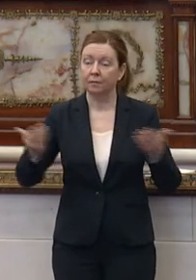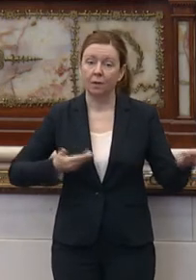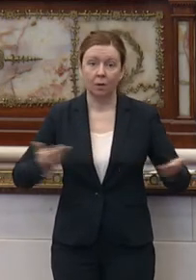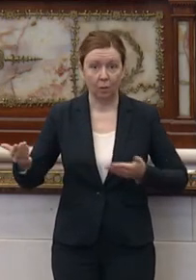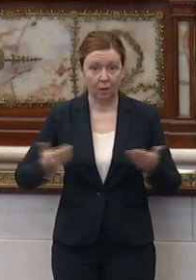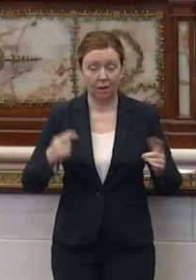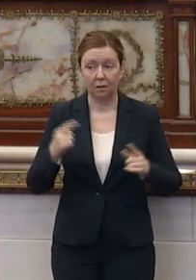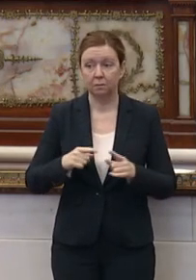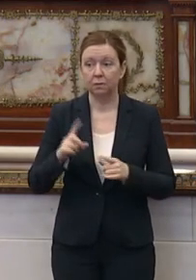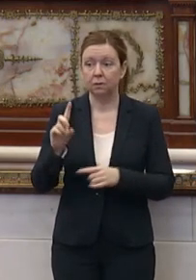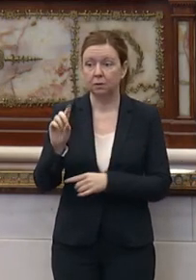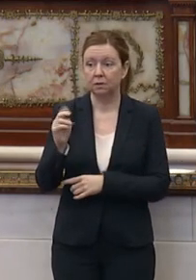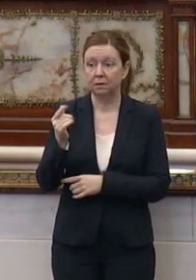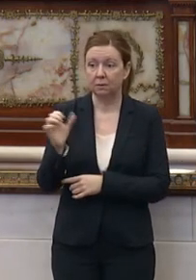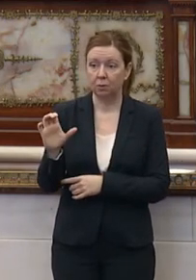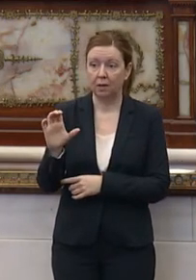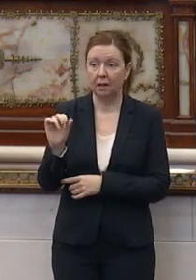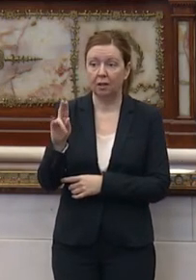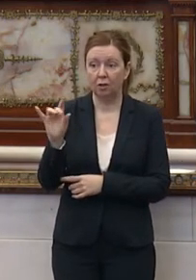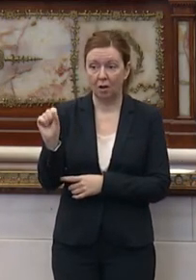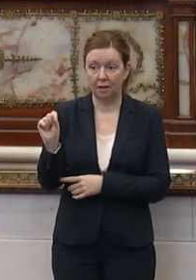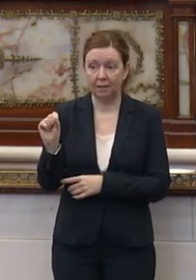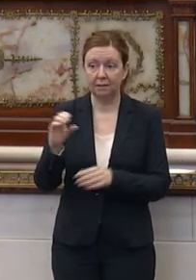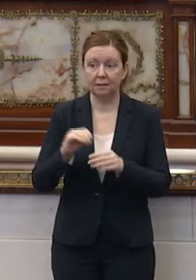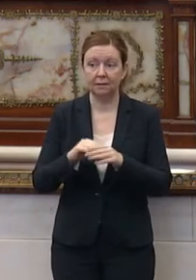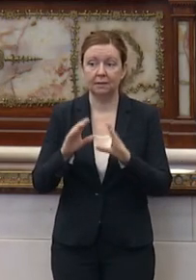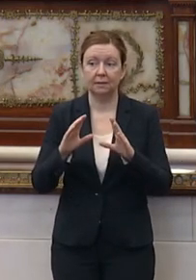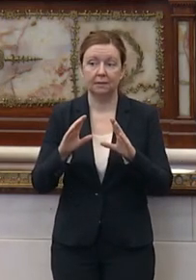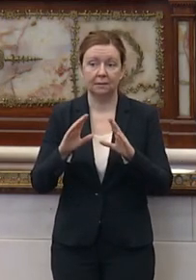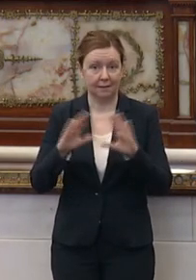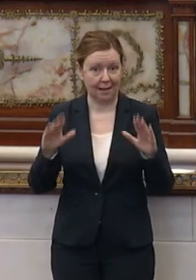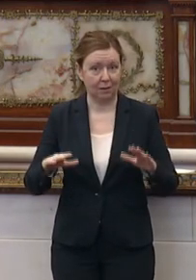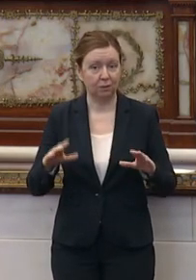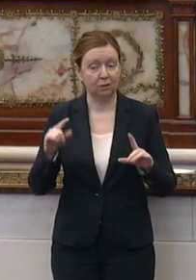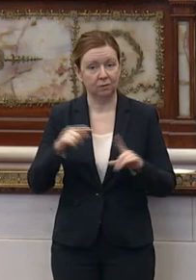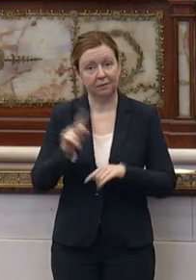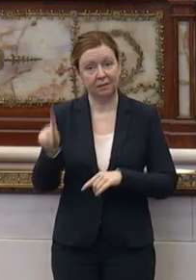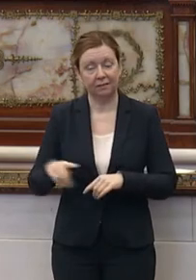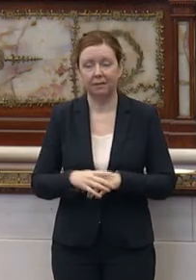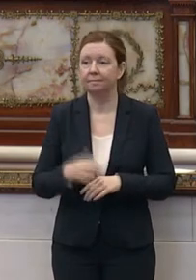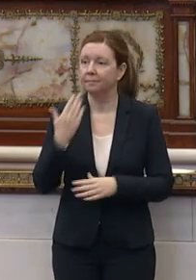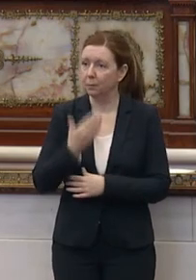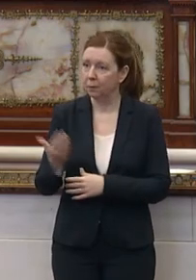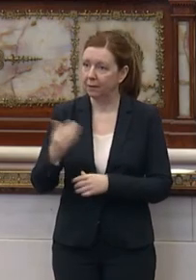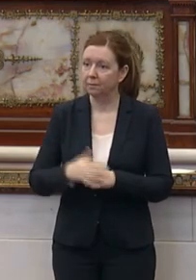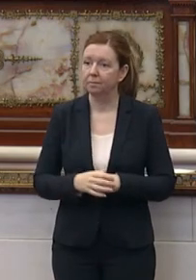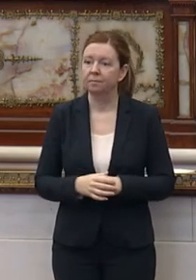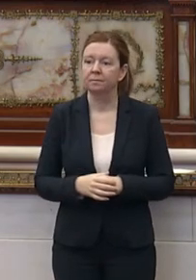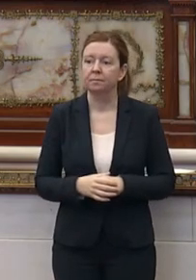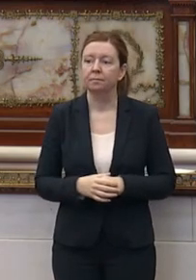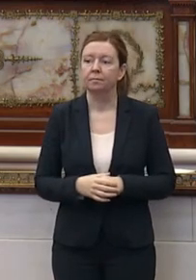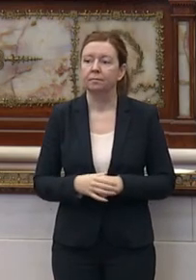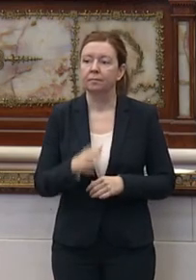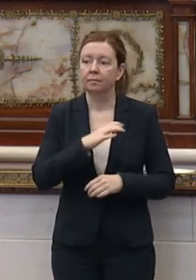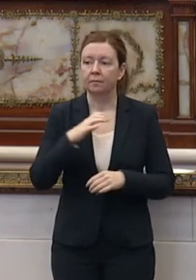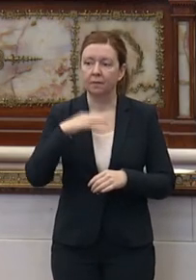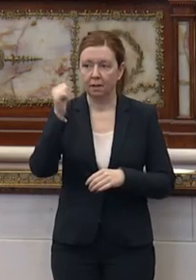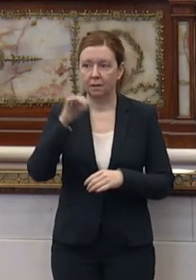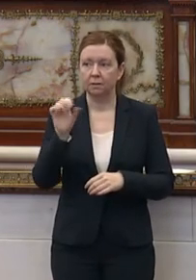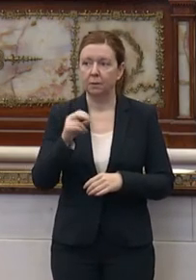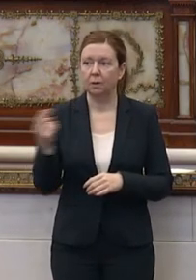welcome to the Democratic Caucus in the House to Philadelphia. Good morning. Councilman